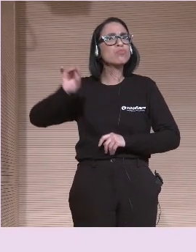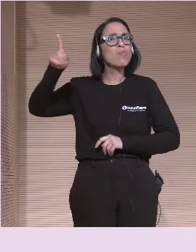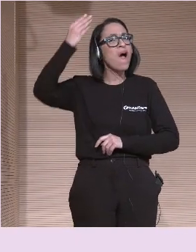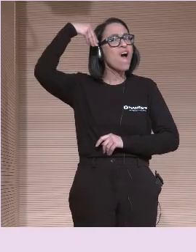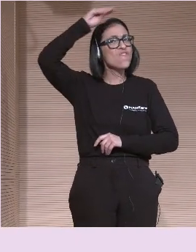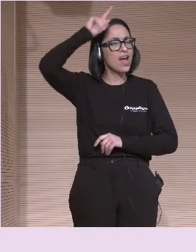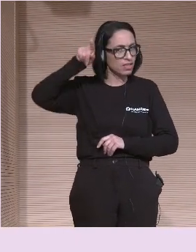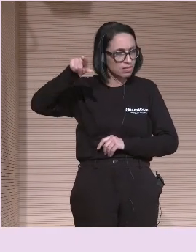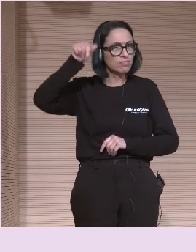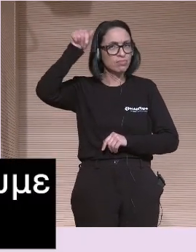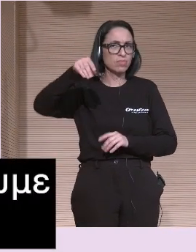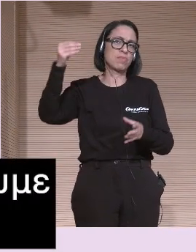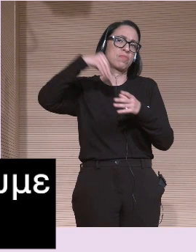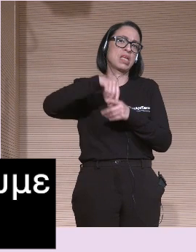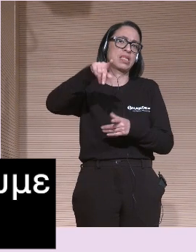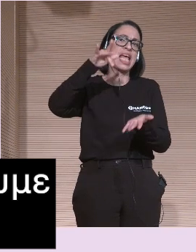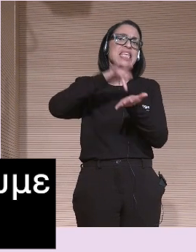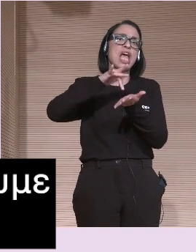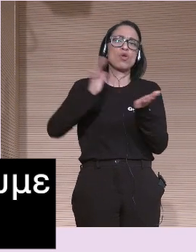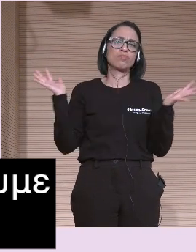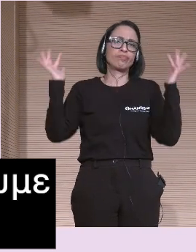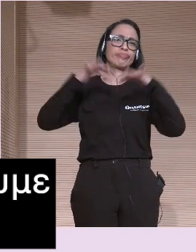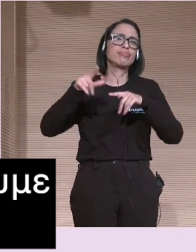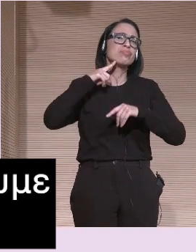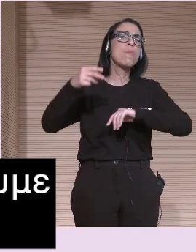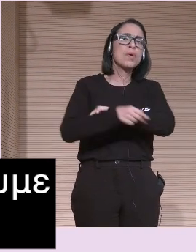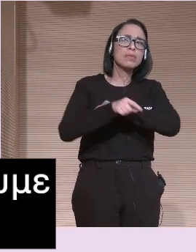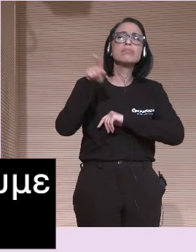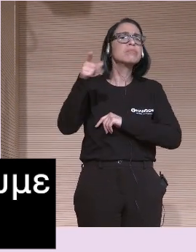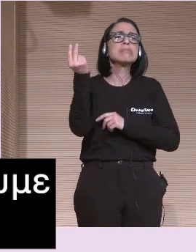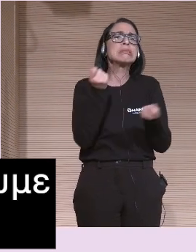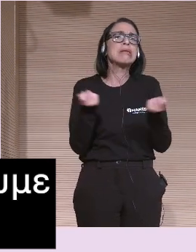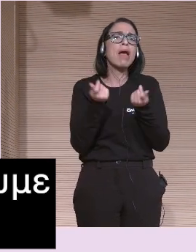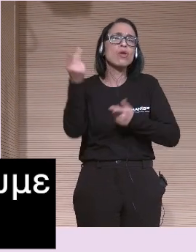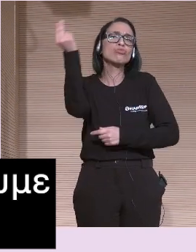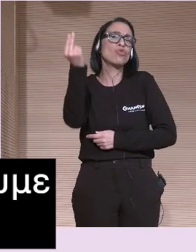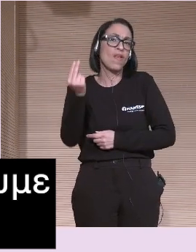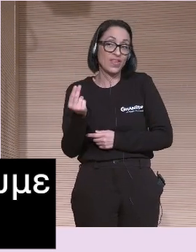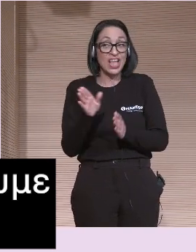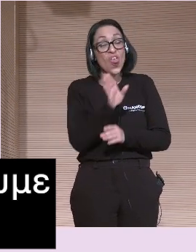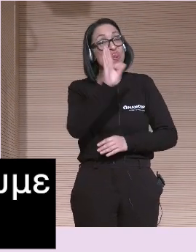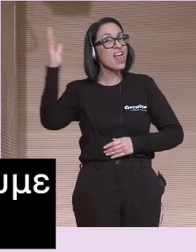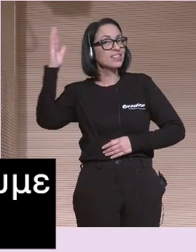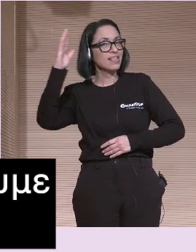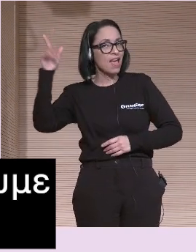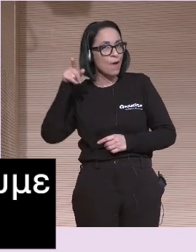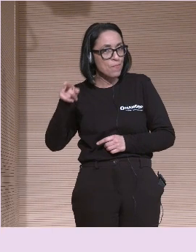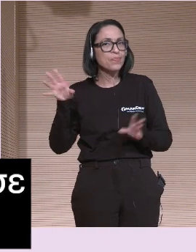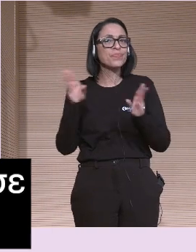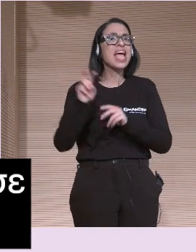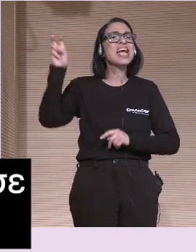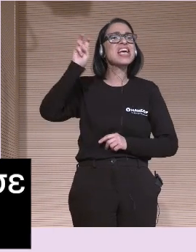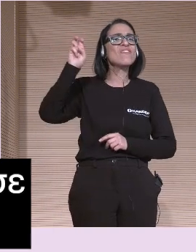also made a model of the temple. And we showed, so the next picture on the right is us showing that in our exhibition. This was in 2016.